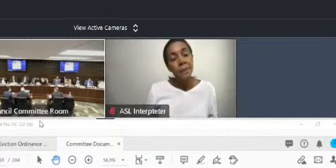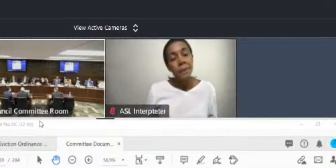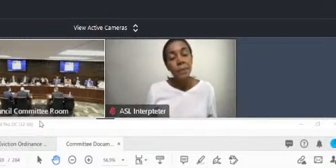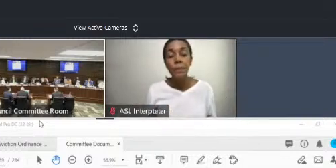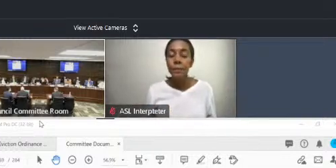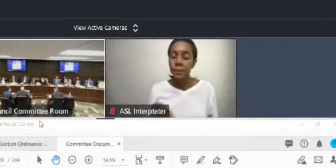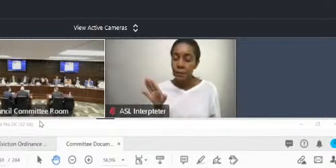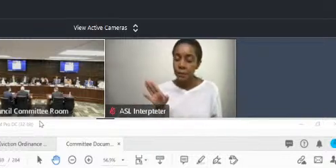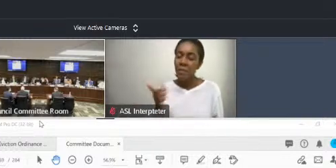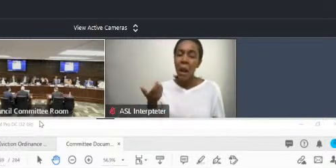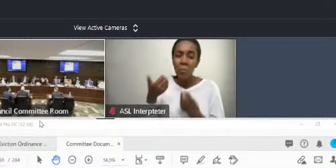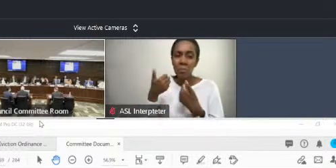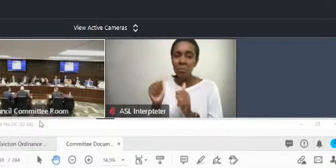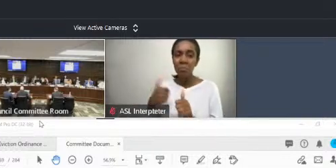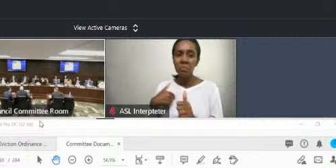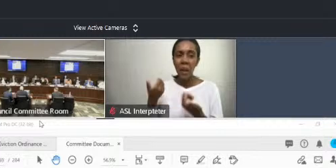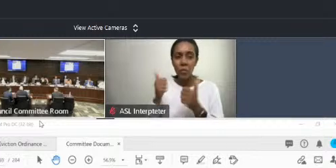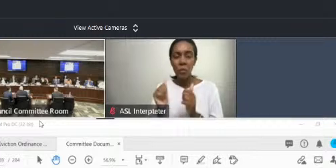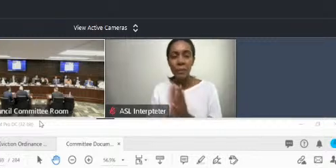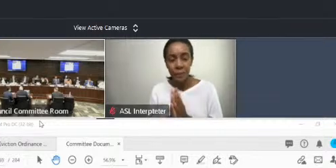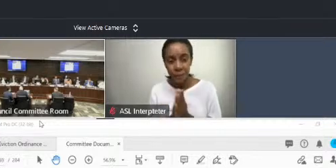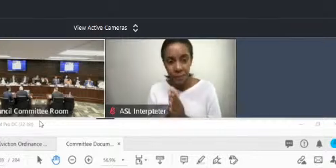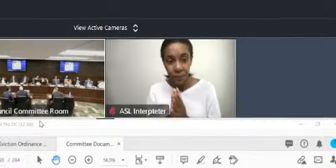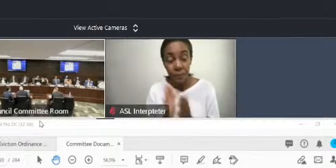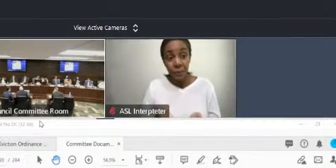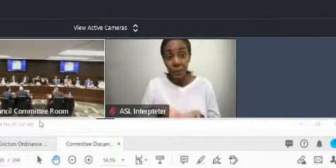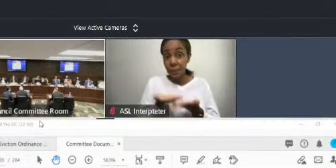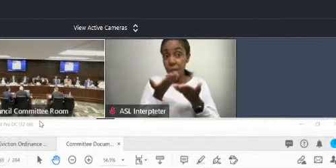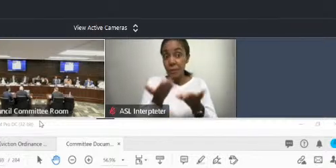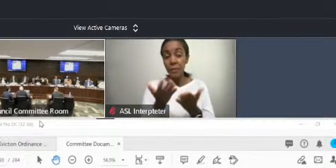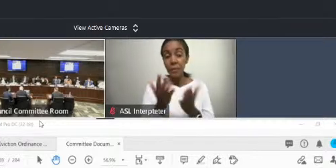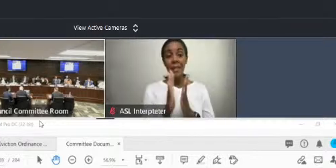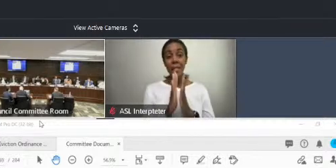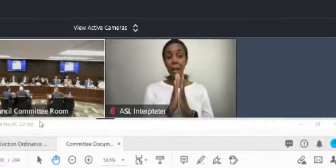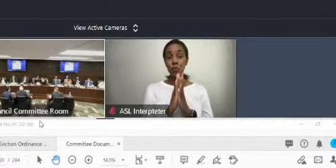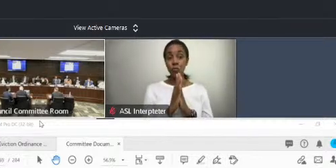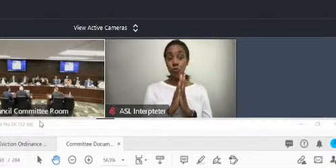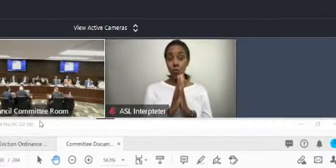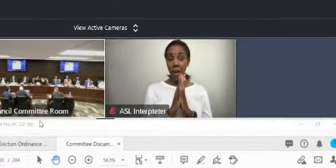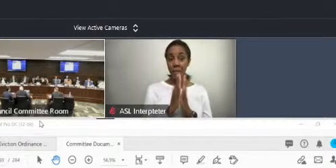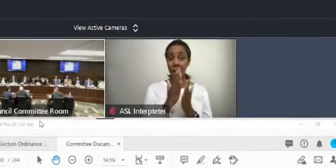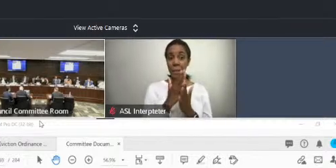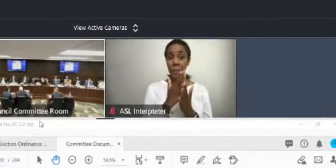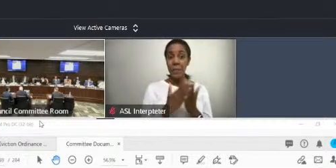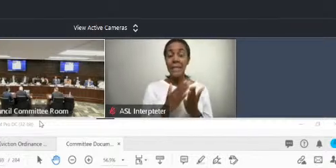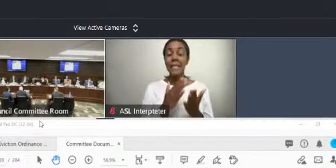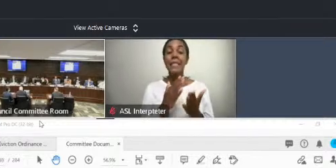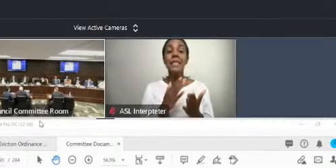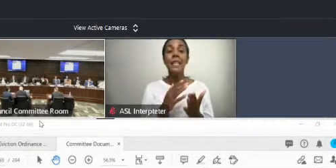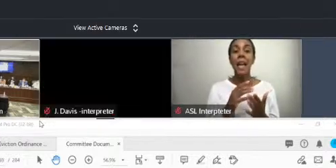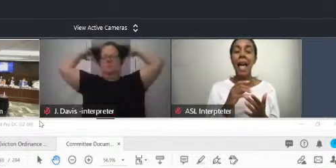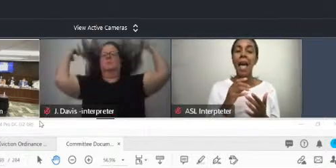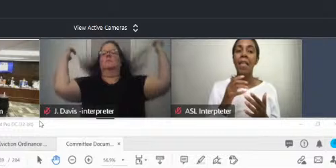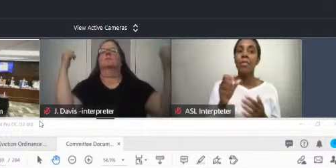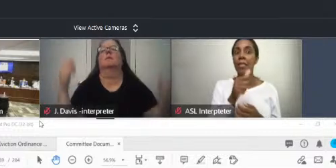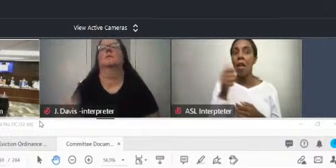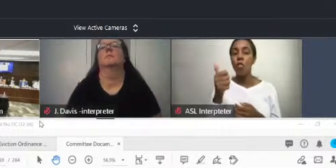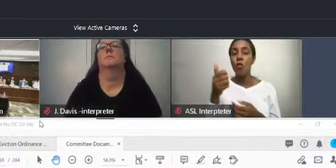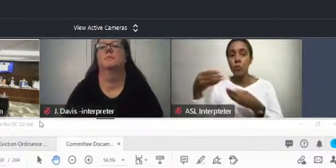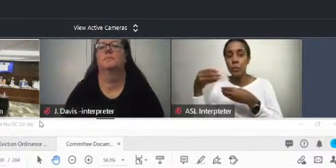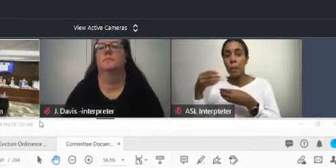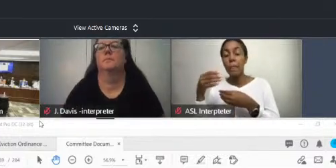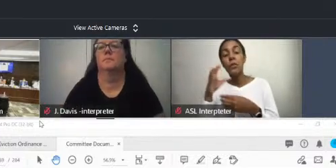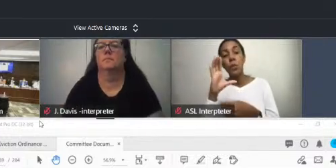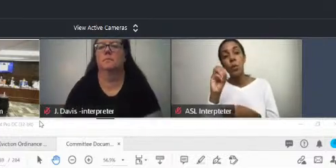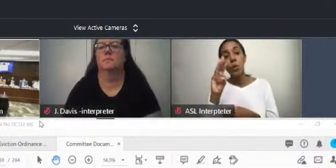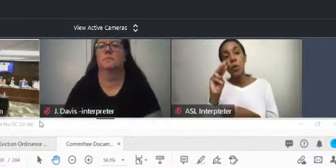I'll take a stab at that, and I would suggest that this is a traffic piece, and the commercial corridor is a large driver of the traffic,